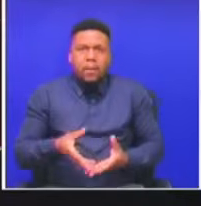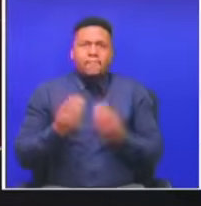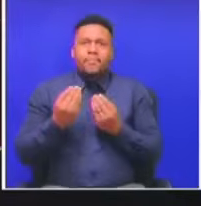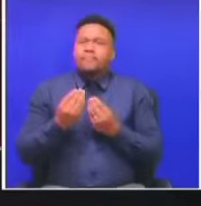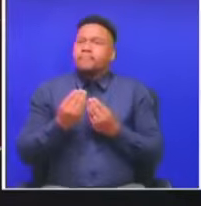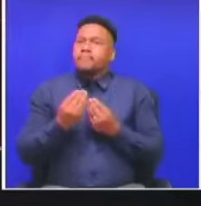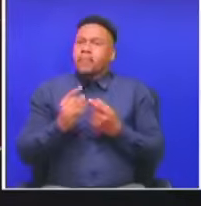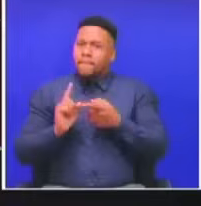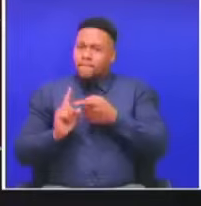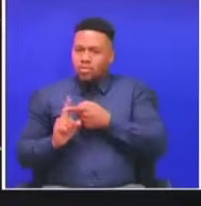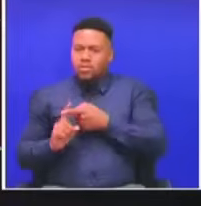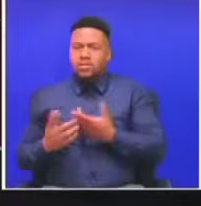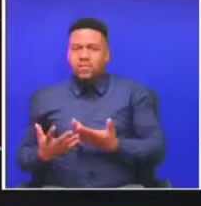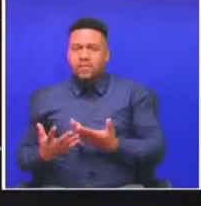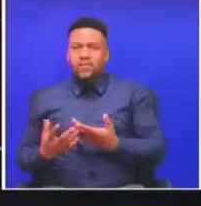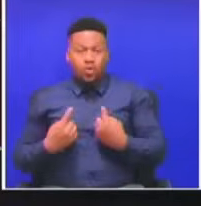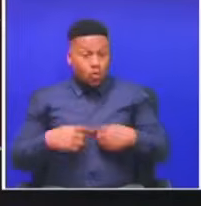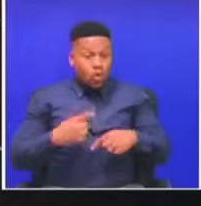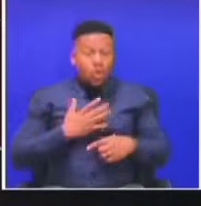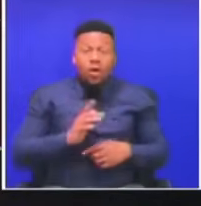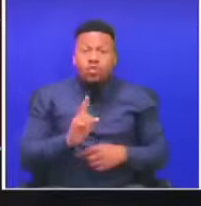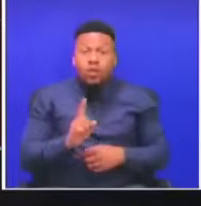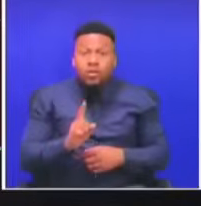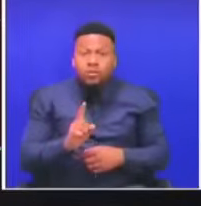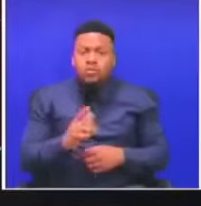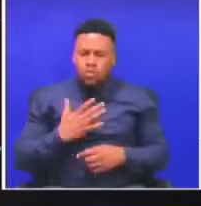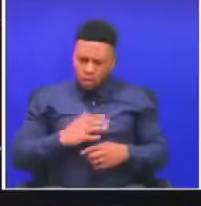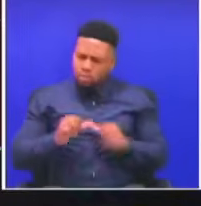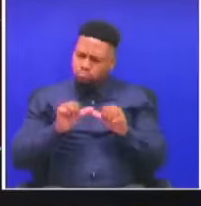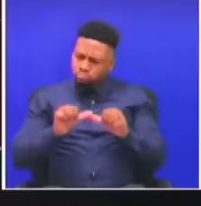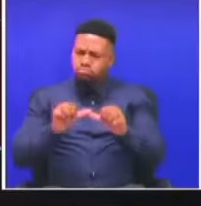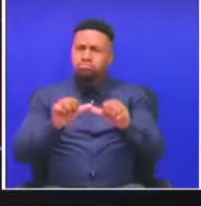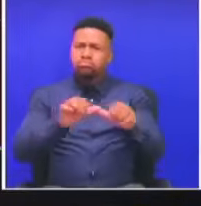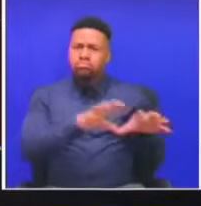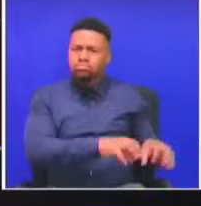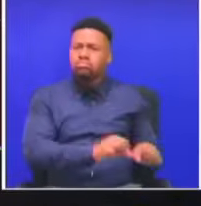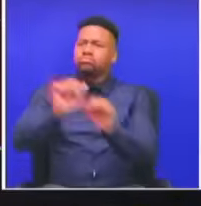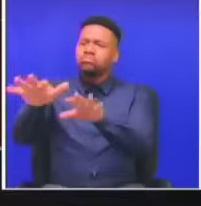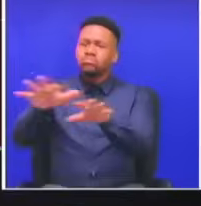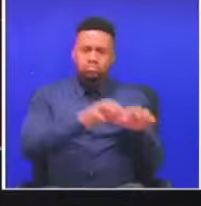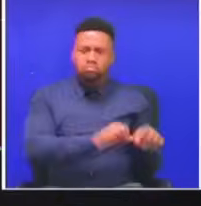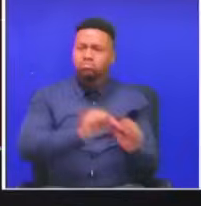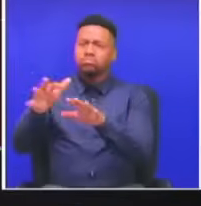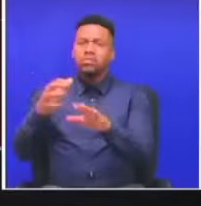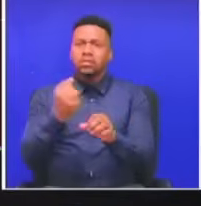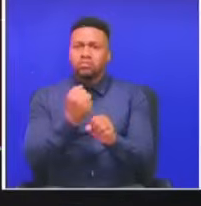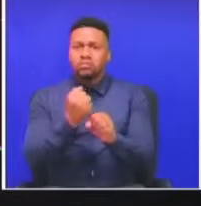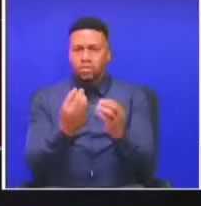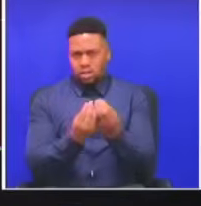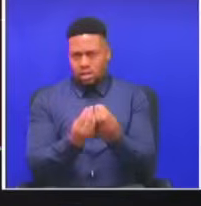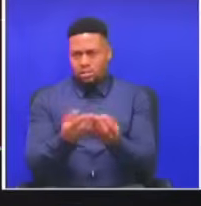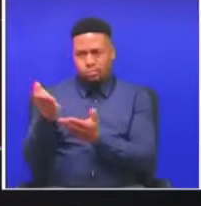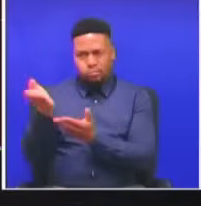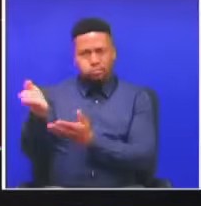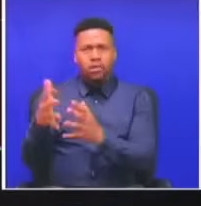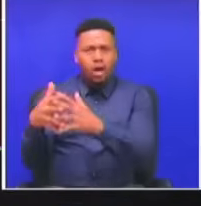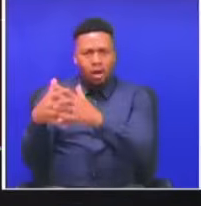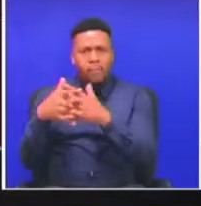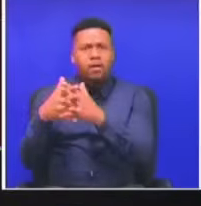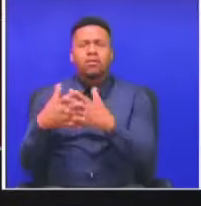to continue exporting to the United States as much as possible, and to